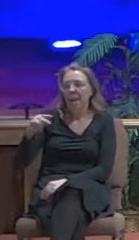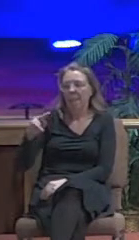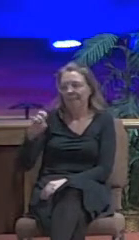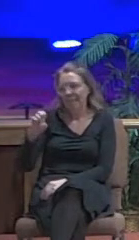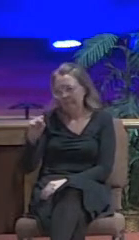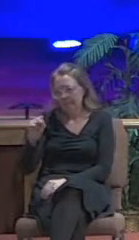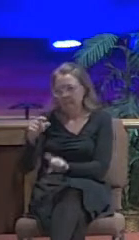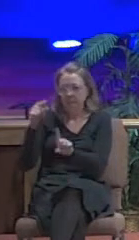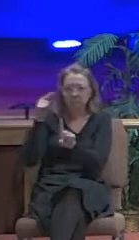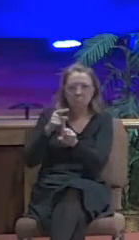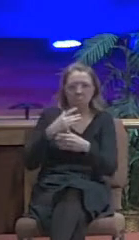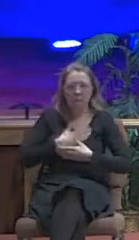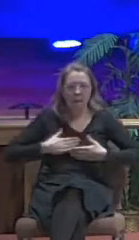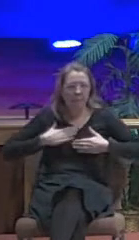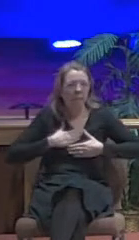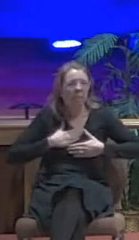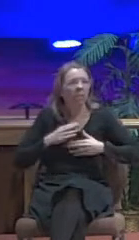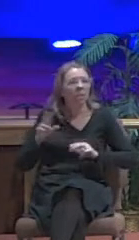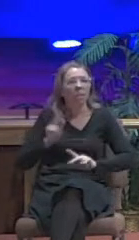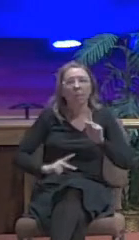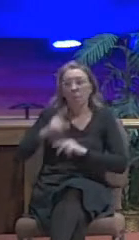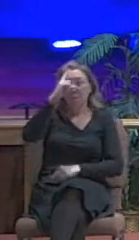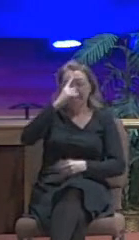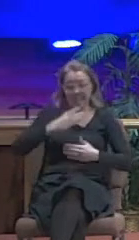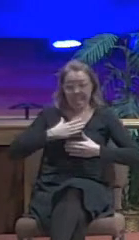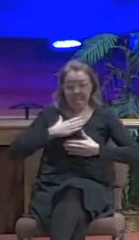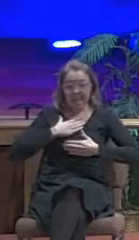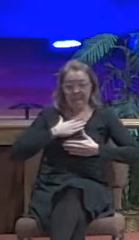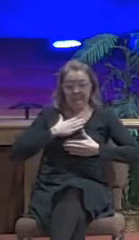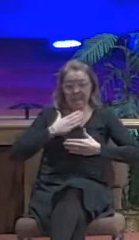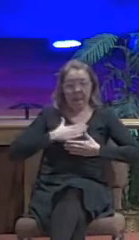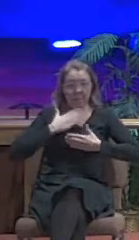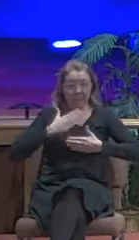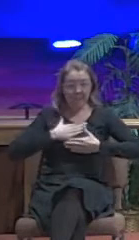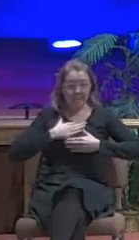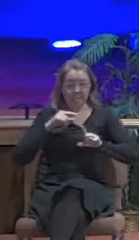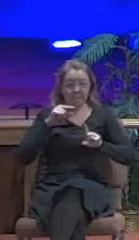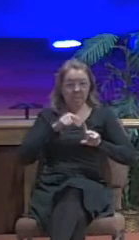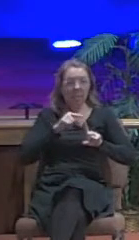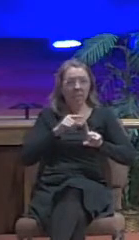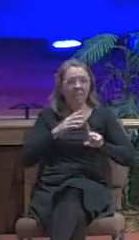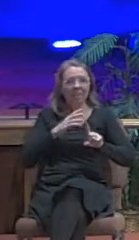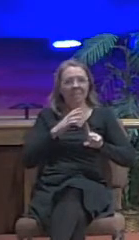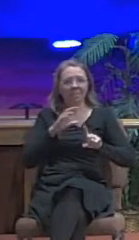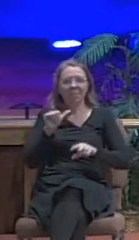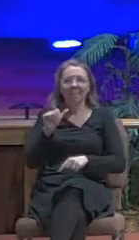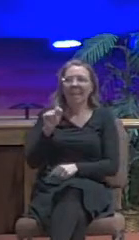happiness is an attribute that most Americans would strive to achieve in their life?